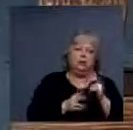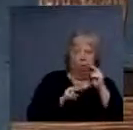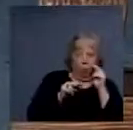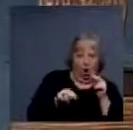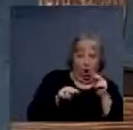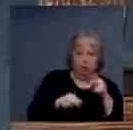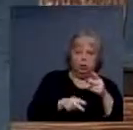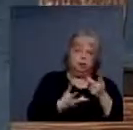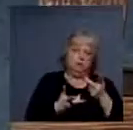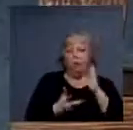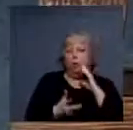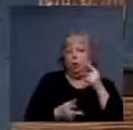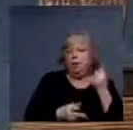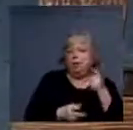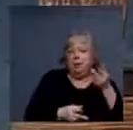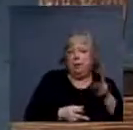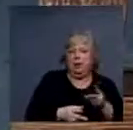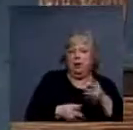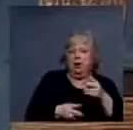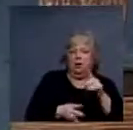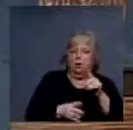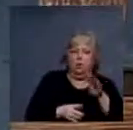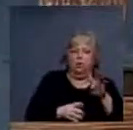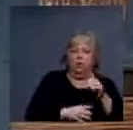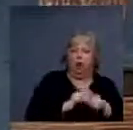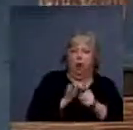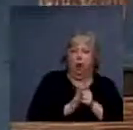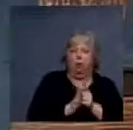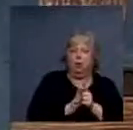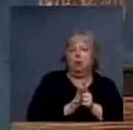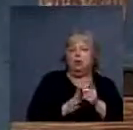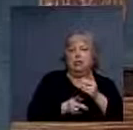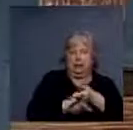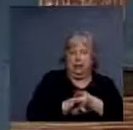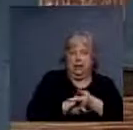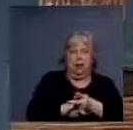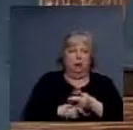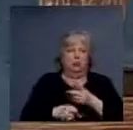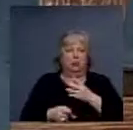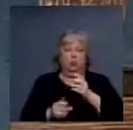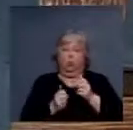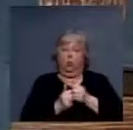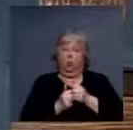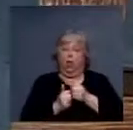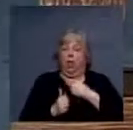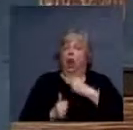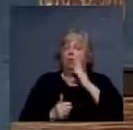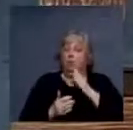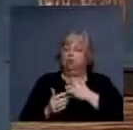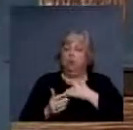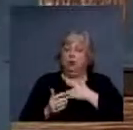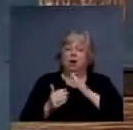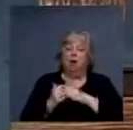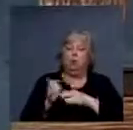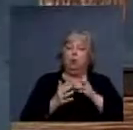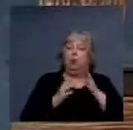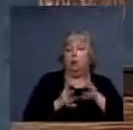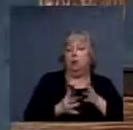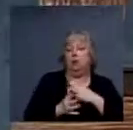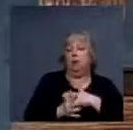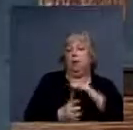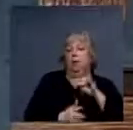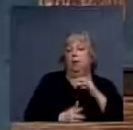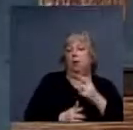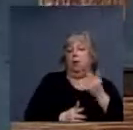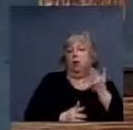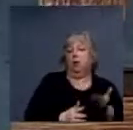watch. There will be someone there 24 hours. So as a pet owner, with my dogs being there, I would feel comfortable leaving them there